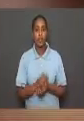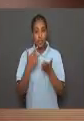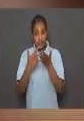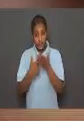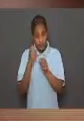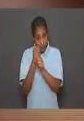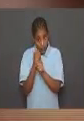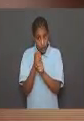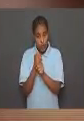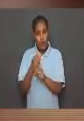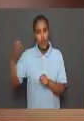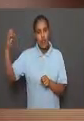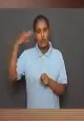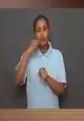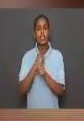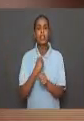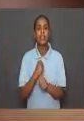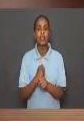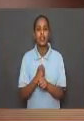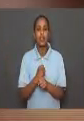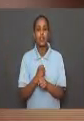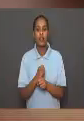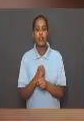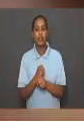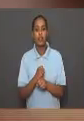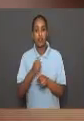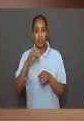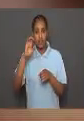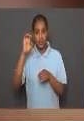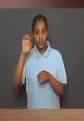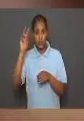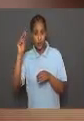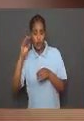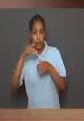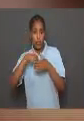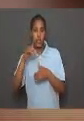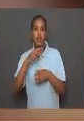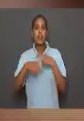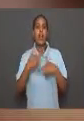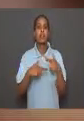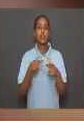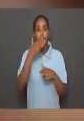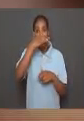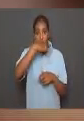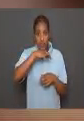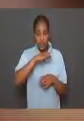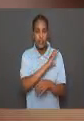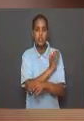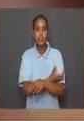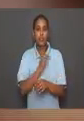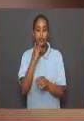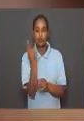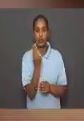This makes photosynthesis an endothermic reaction. Heat energy